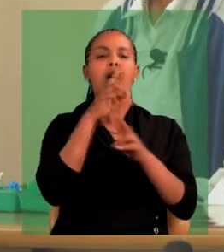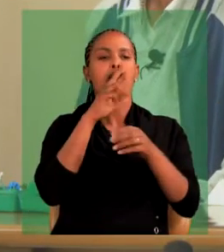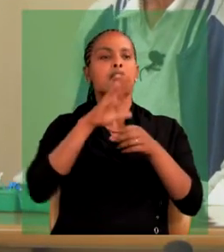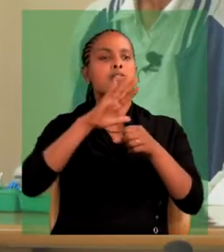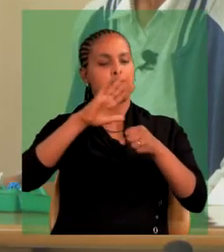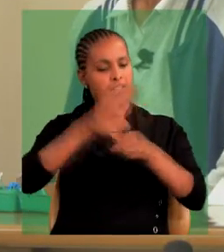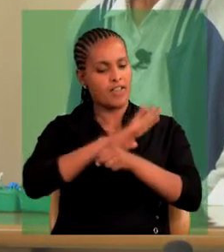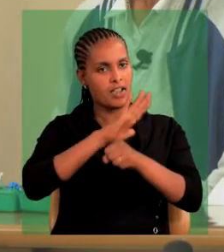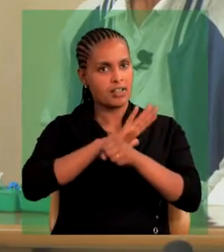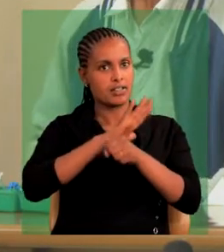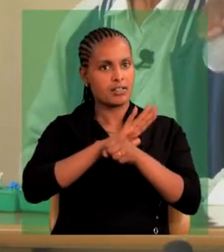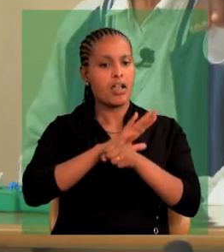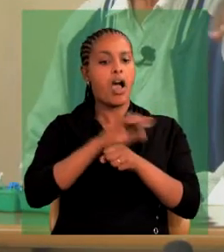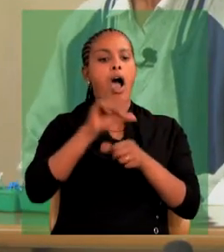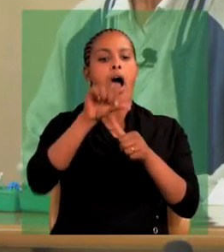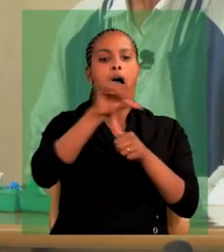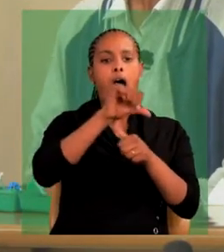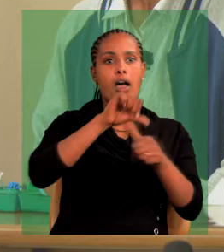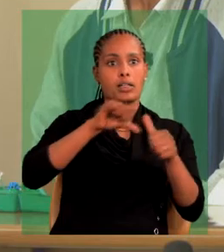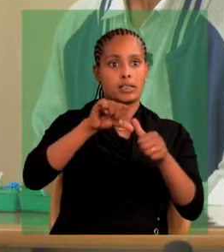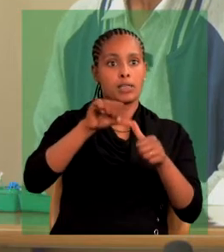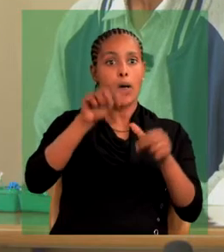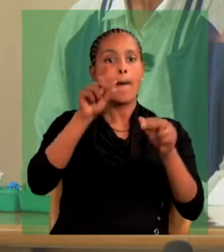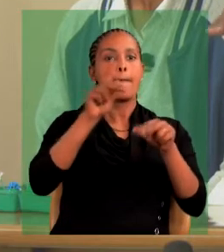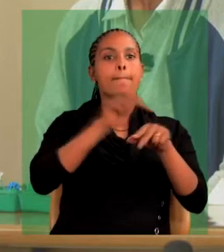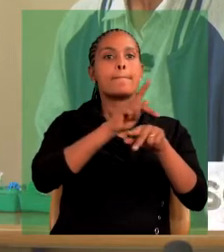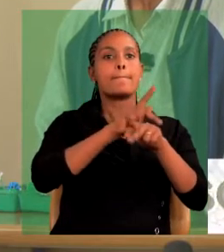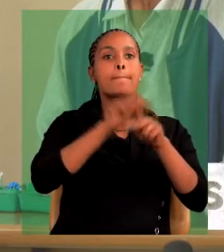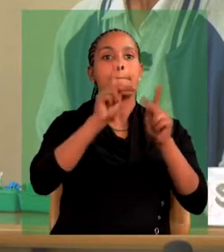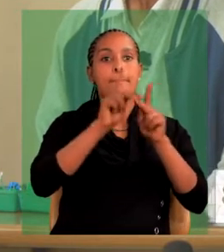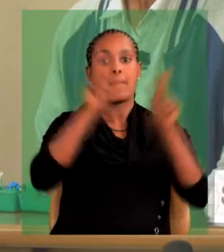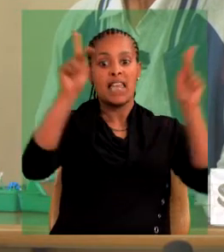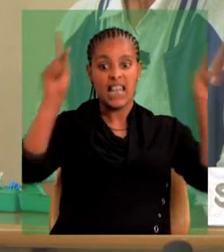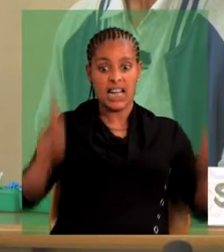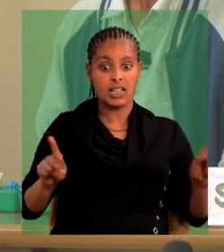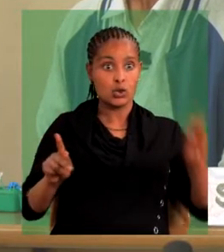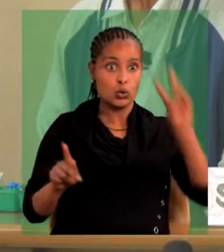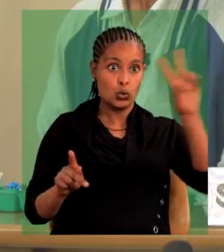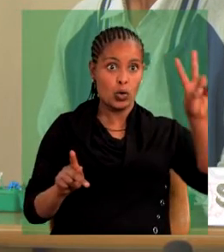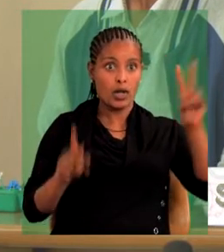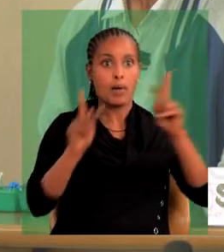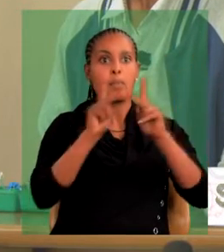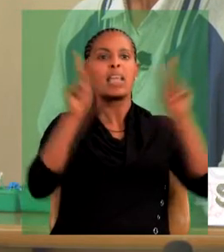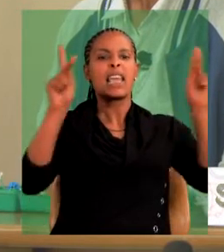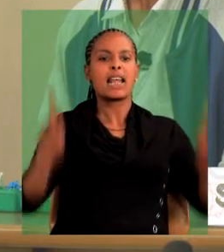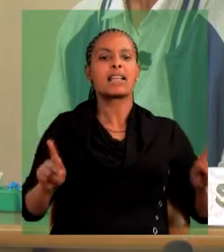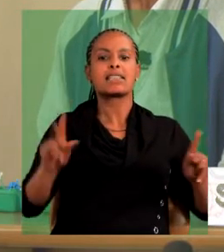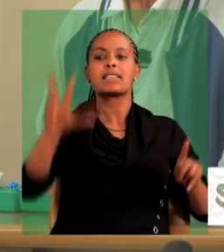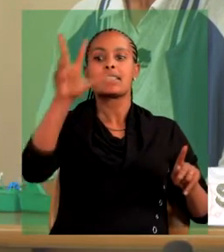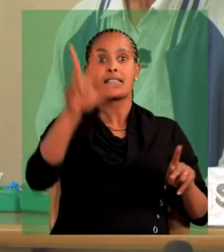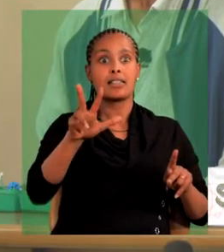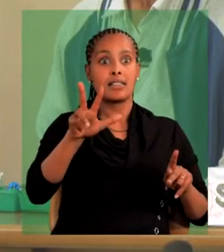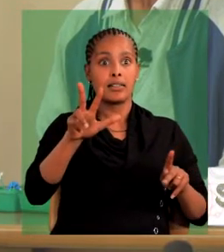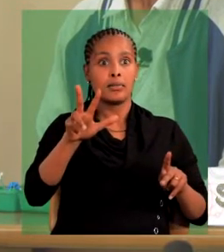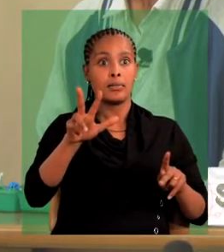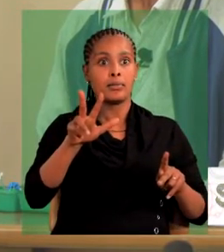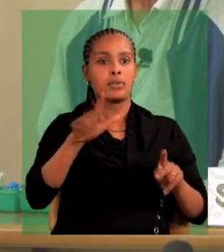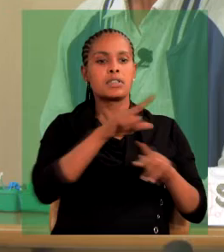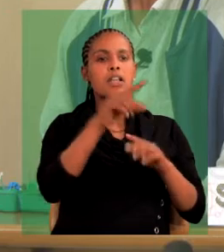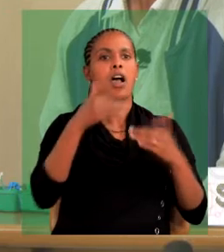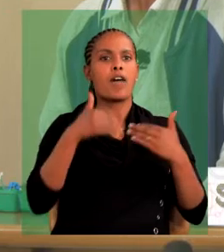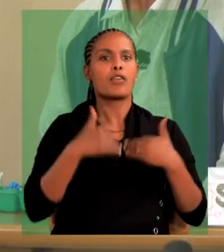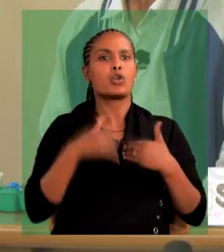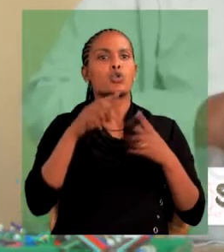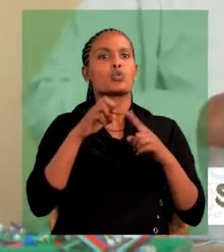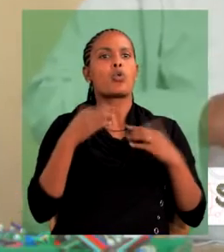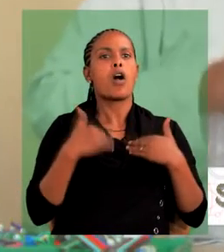For atoms in period 2 and period 3 and others that follow, they have